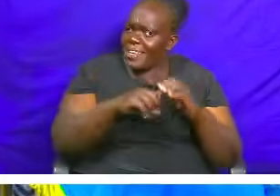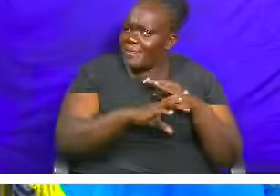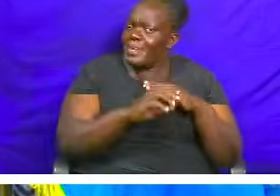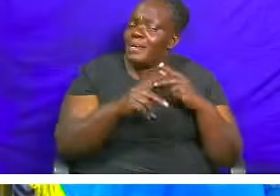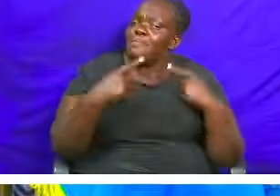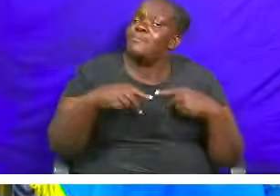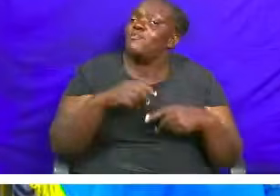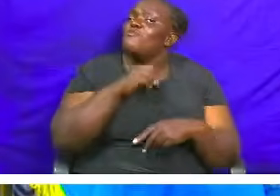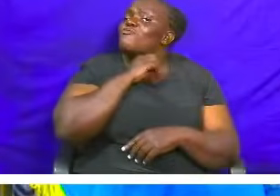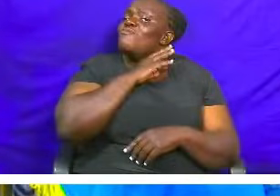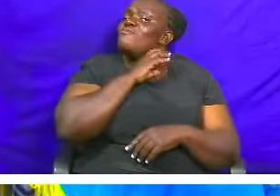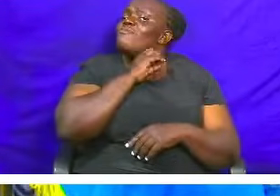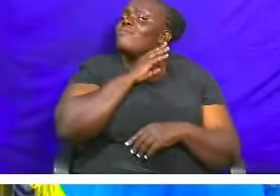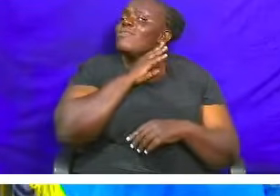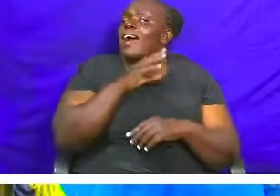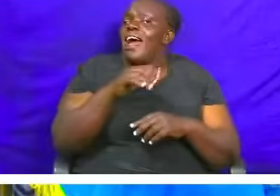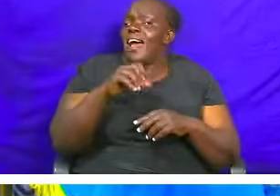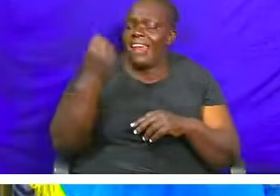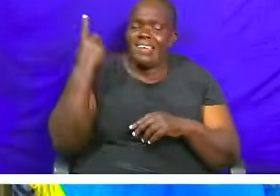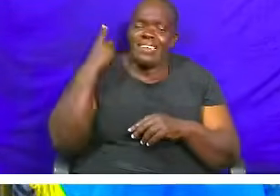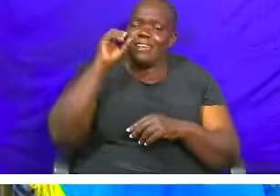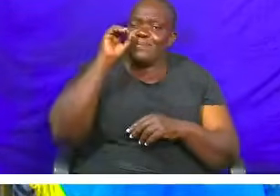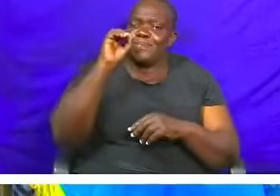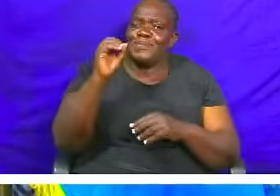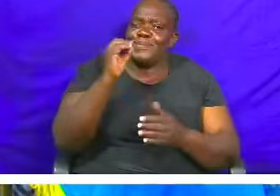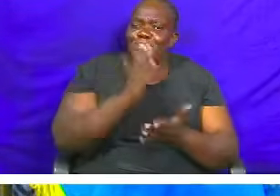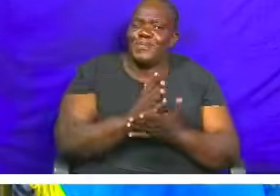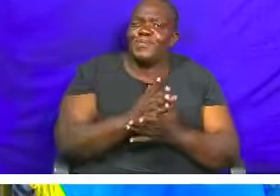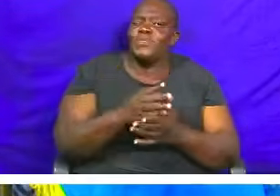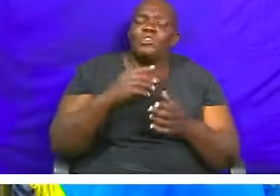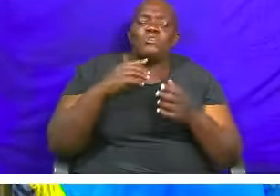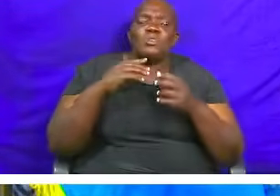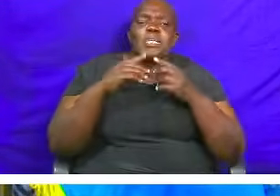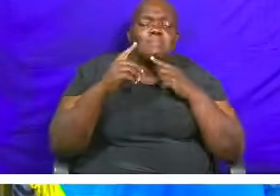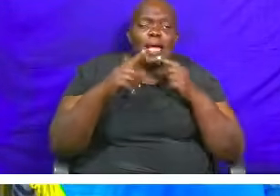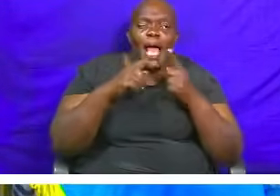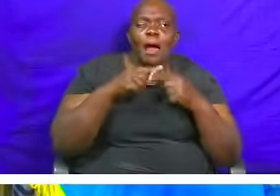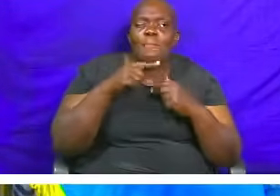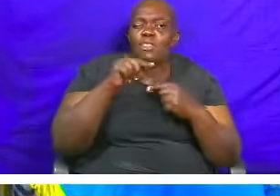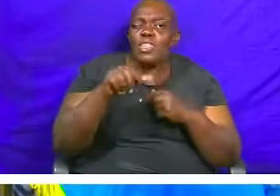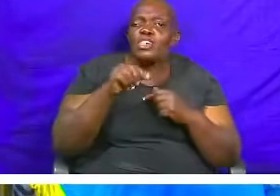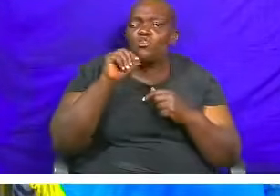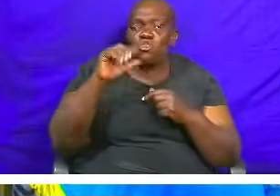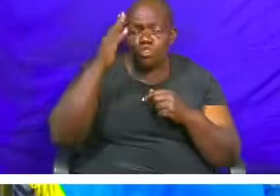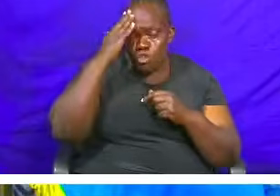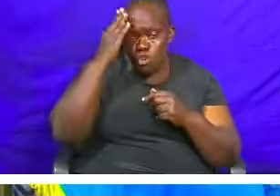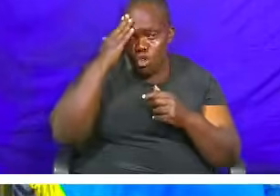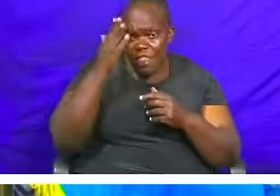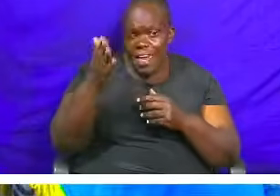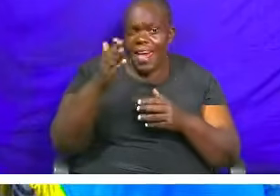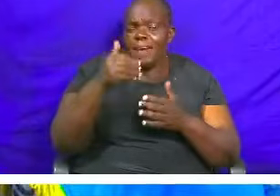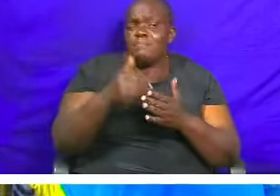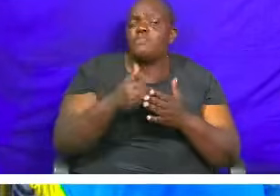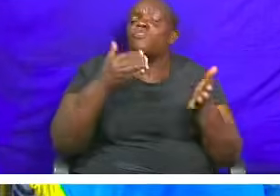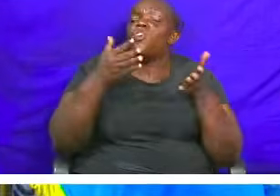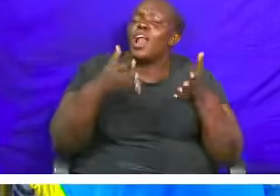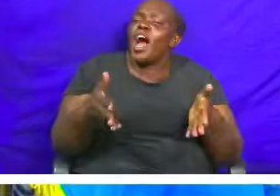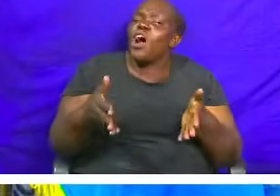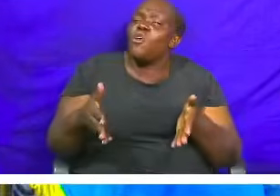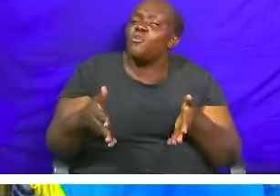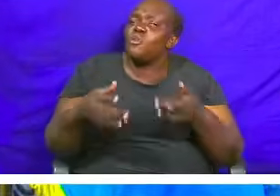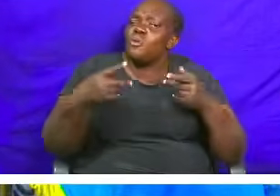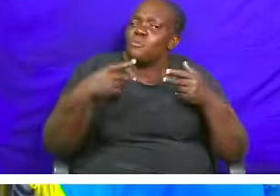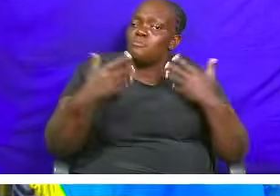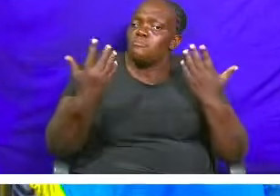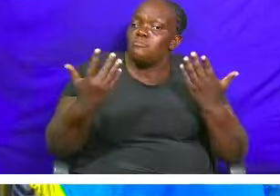noise around that issue. They are still talking about I don't know what. So what was there before? What is currently they're obtaining?